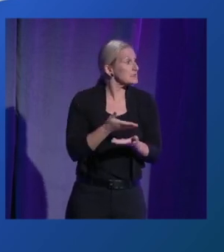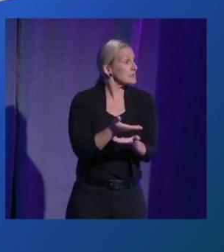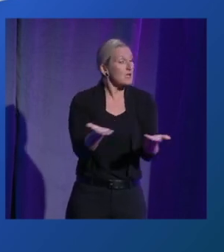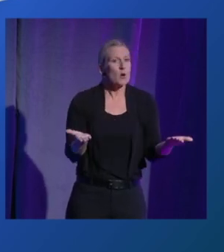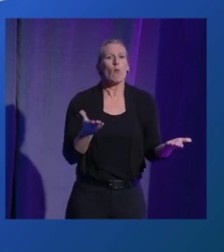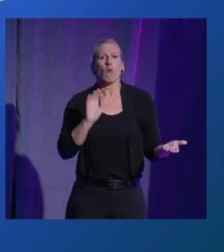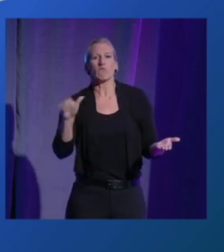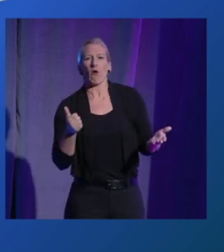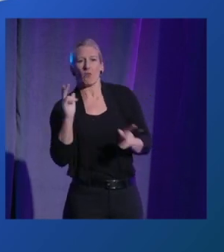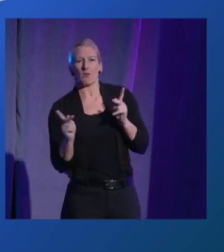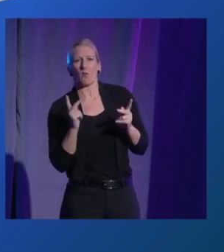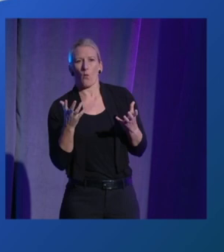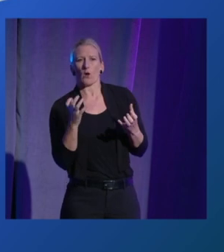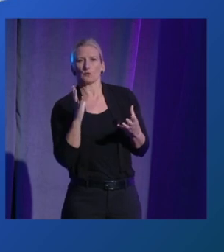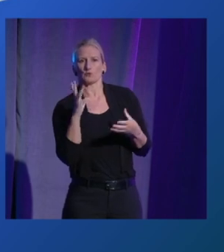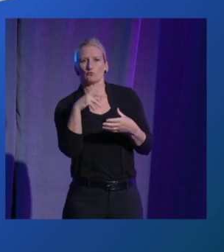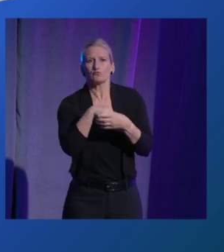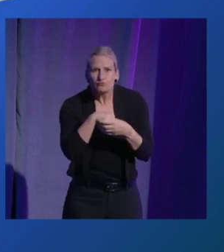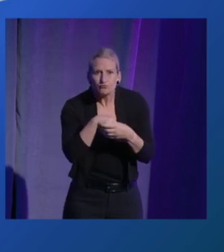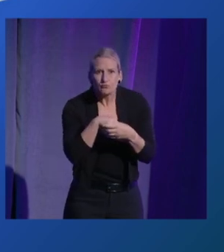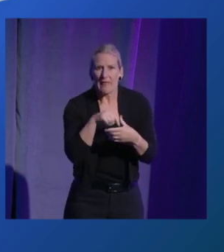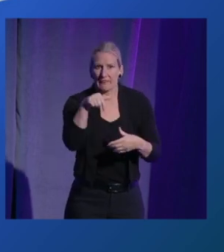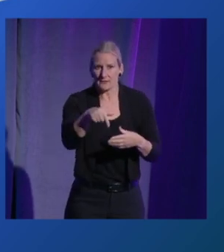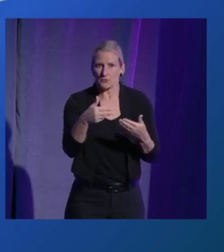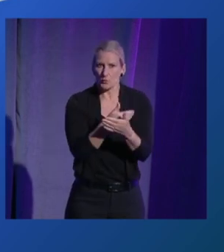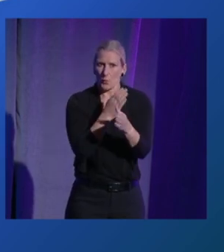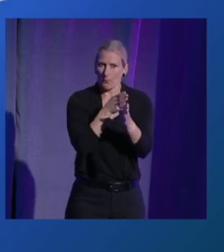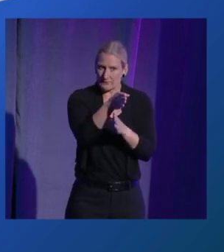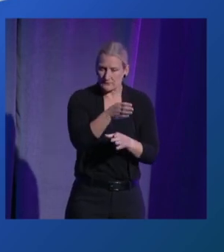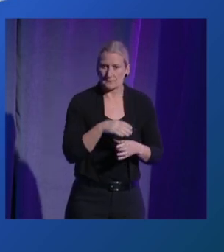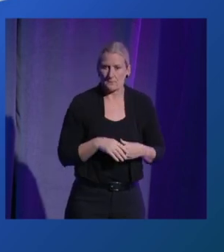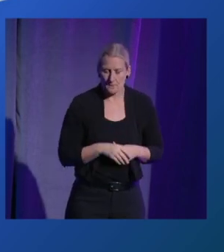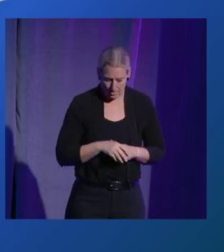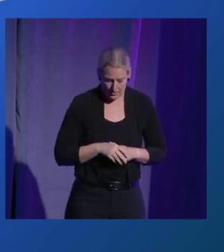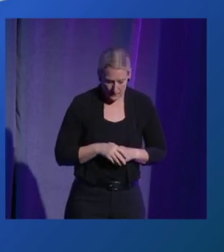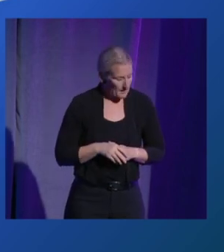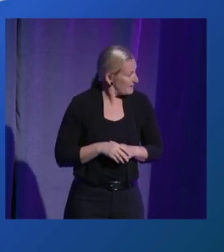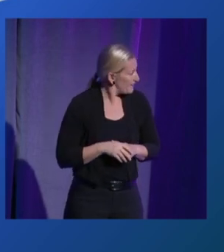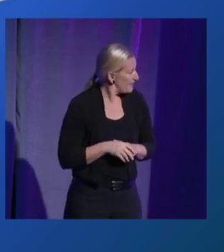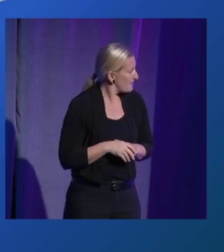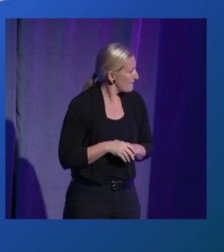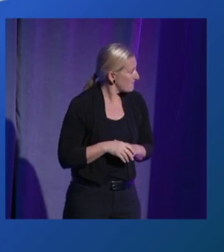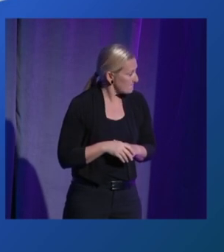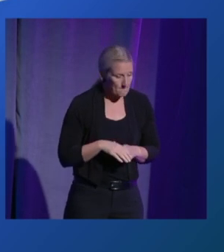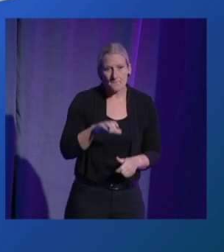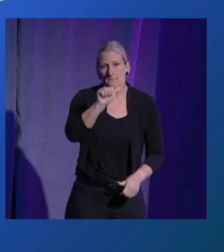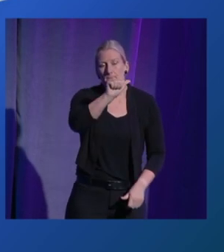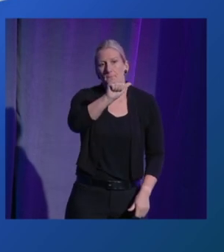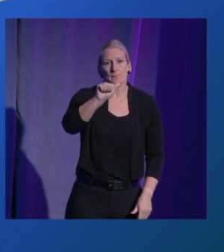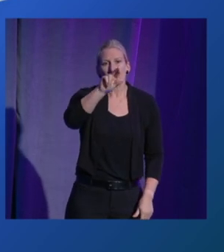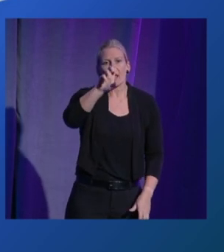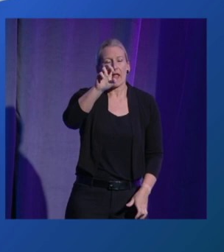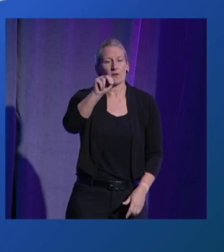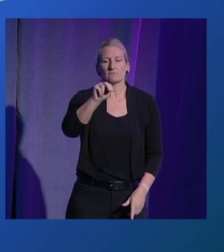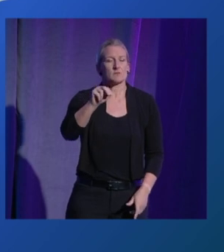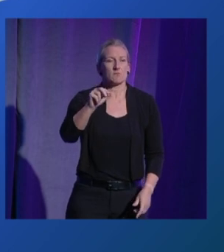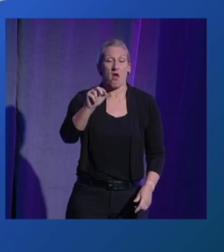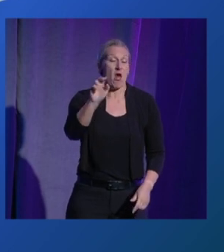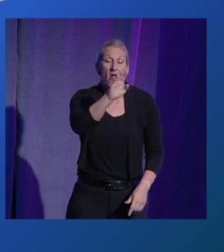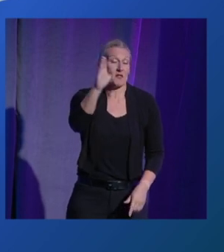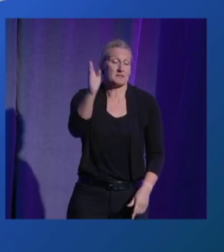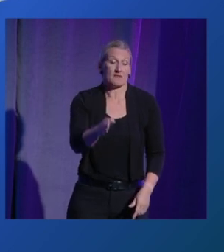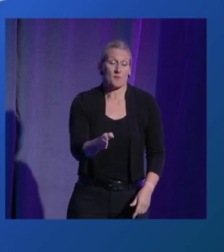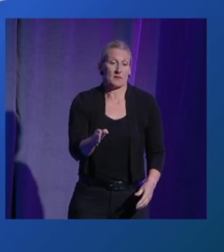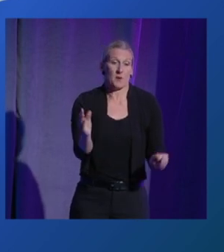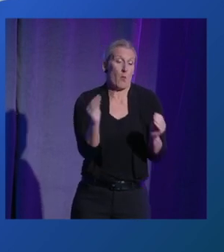looking to engage in this in St Louis yeah I would I don't think there's ever been a more interesting time certainly not in the span of